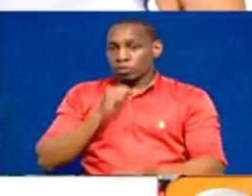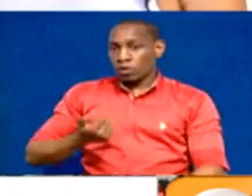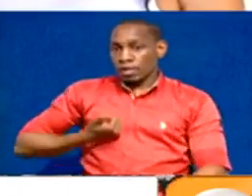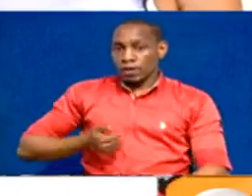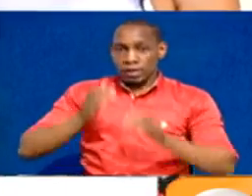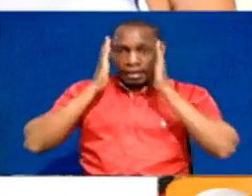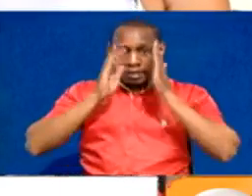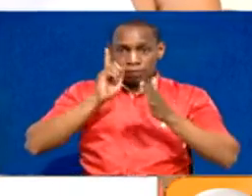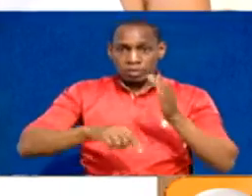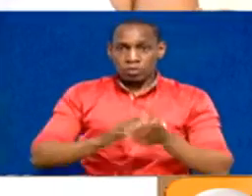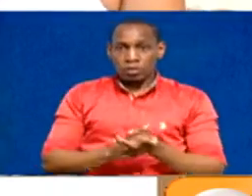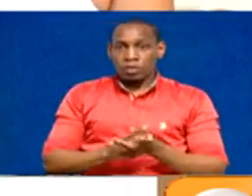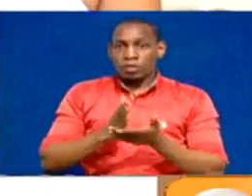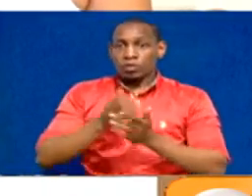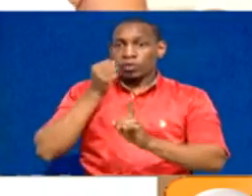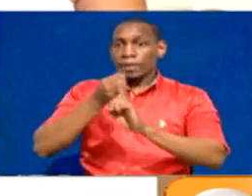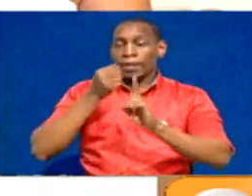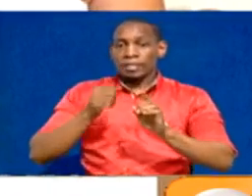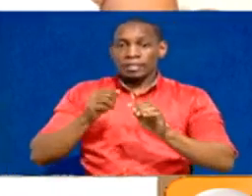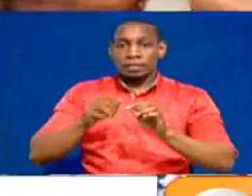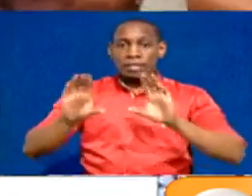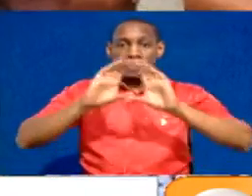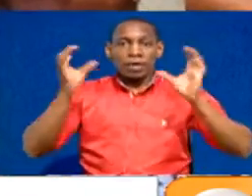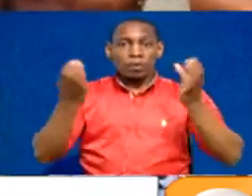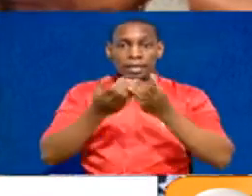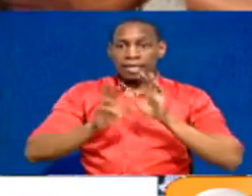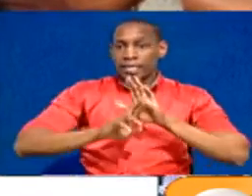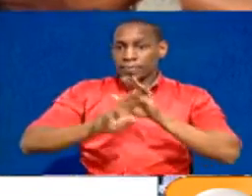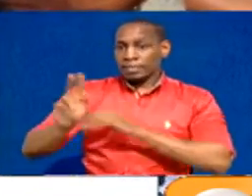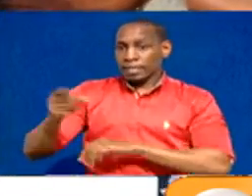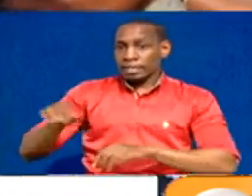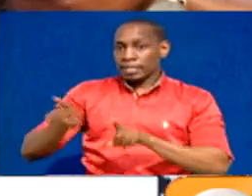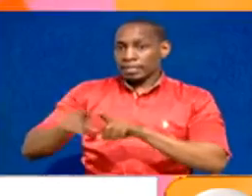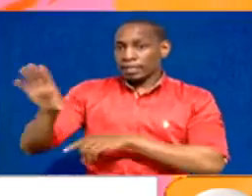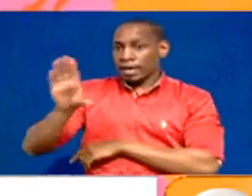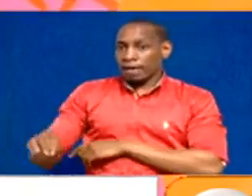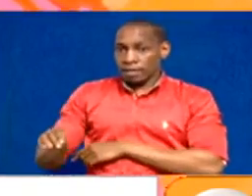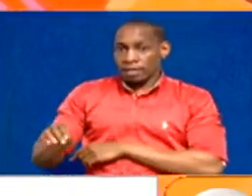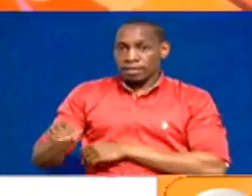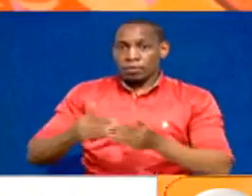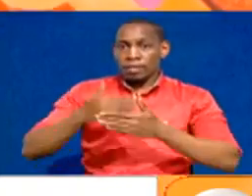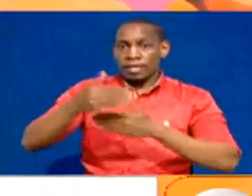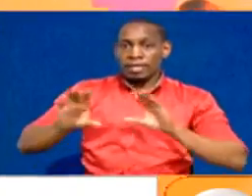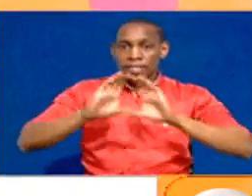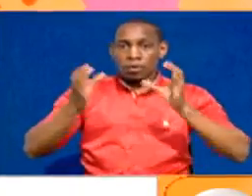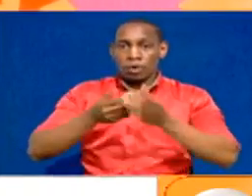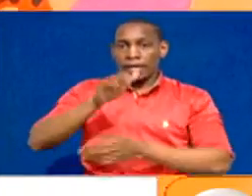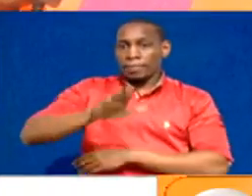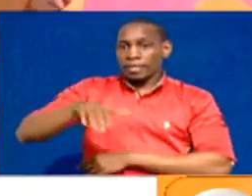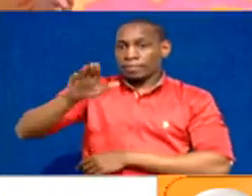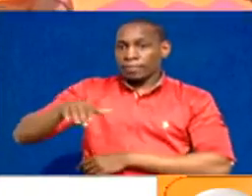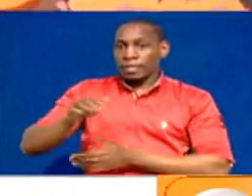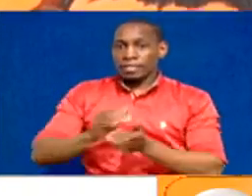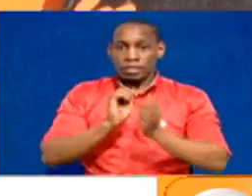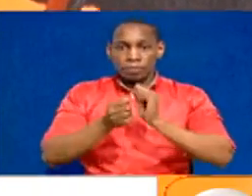has set her eyes on making her mark on the international front by representing Kenya and African continent in the upcoming World Painting